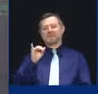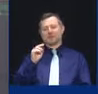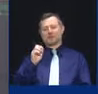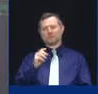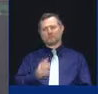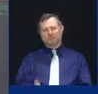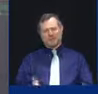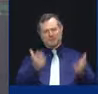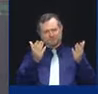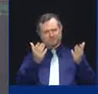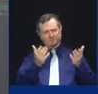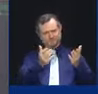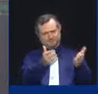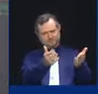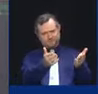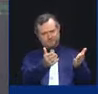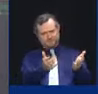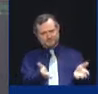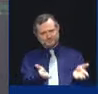bow.